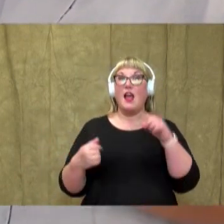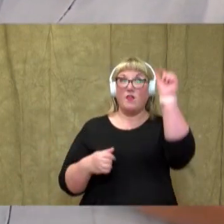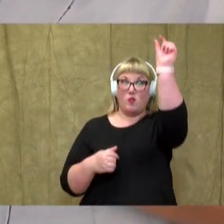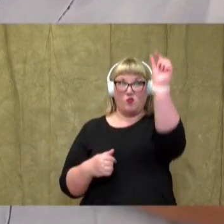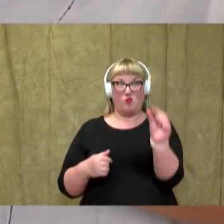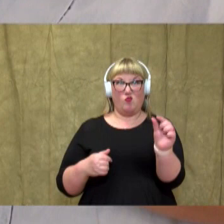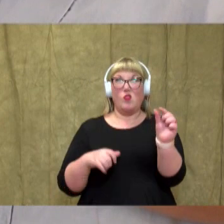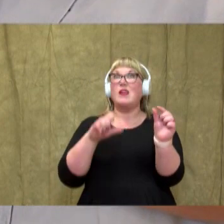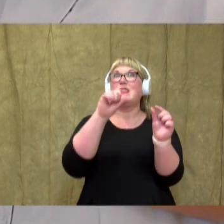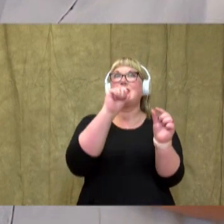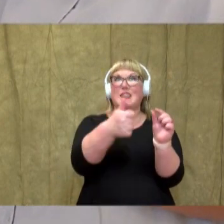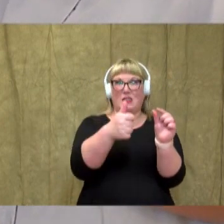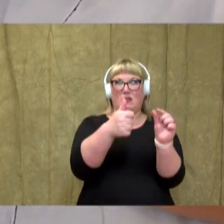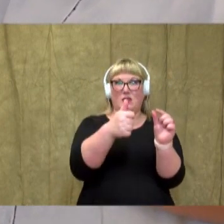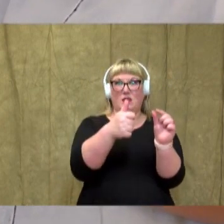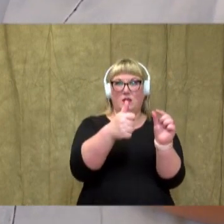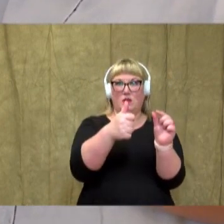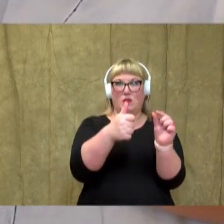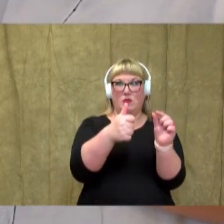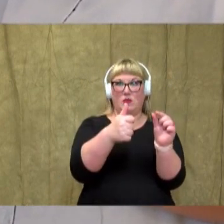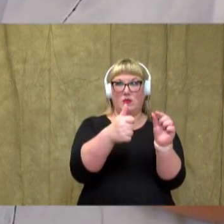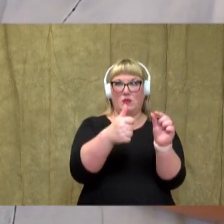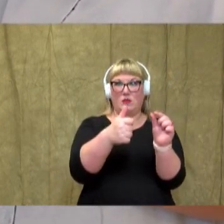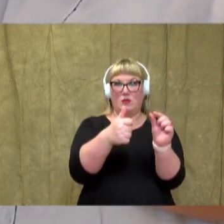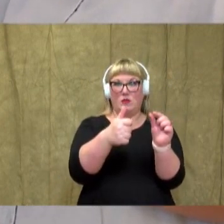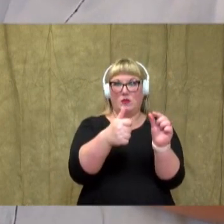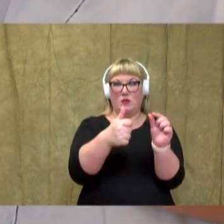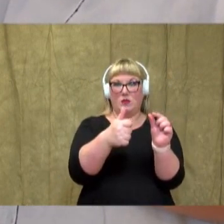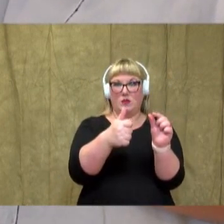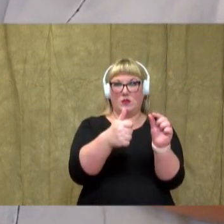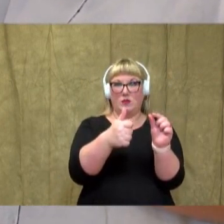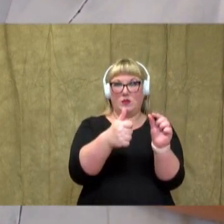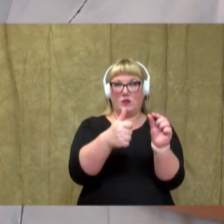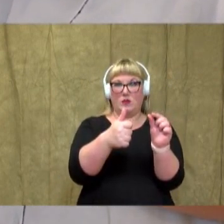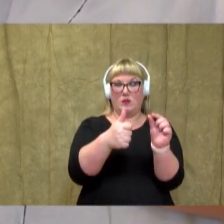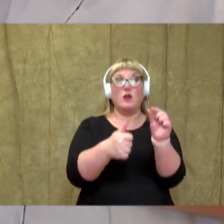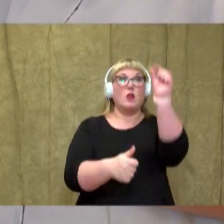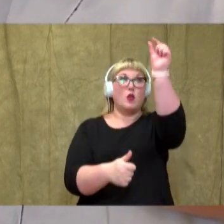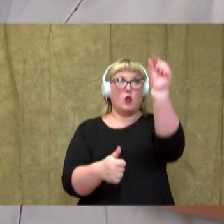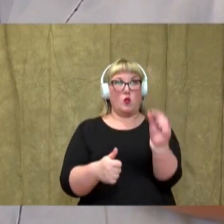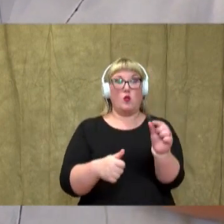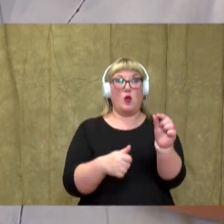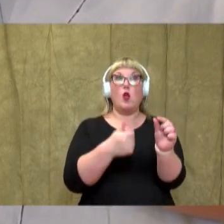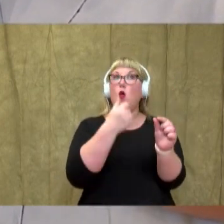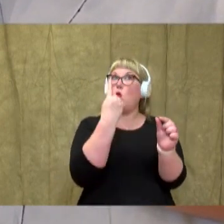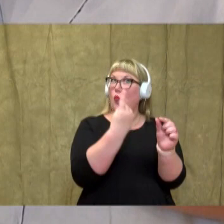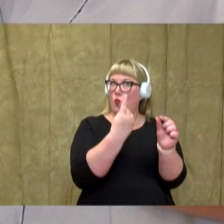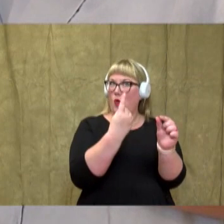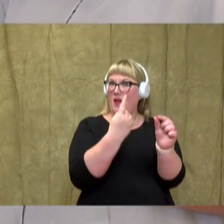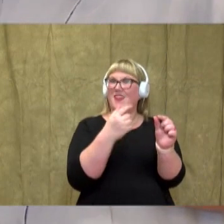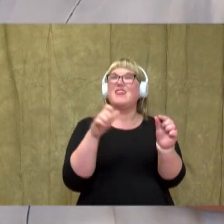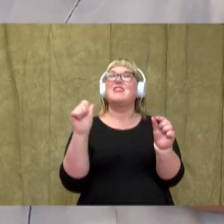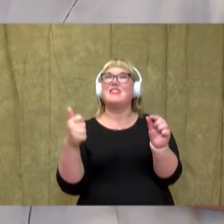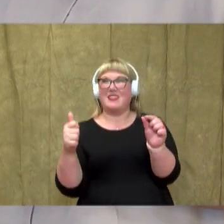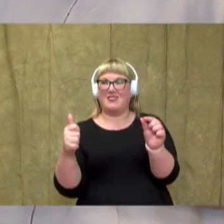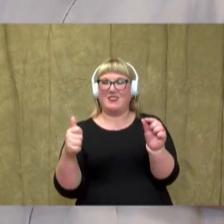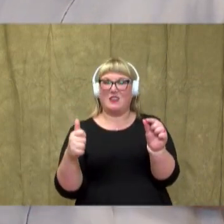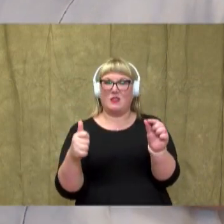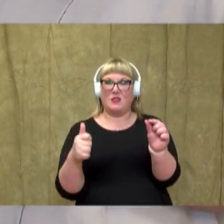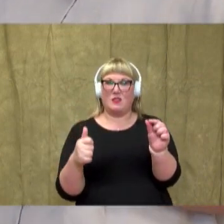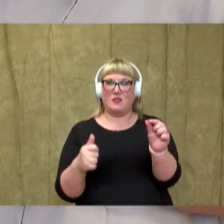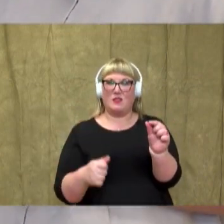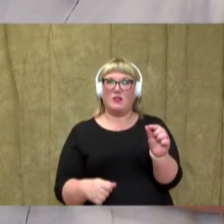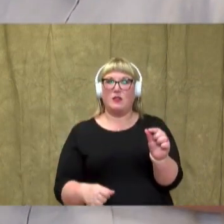so that is 10 cubes. It is holding the tens place right here, one rod in the tens for the